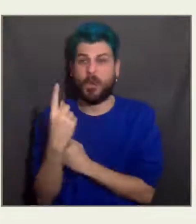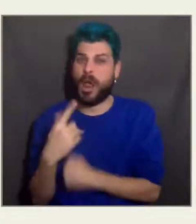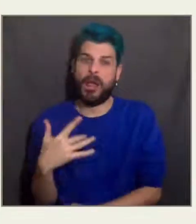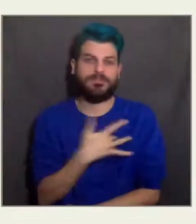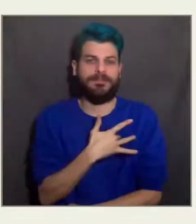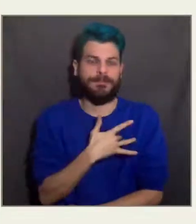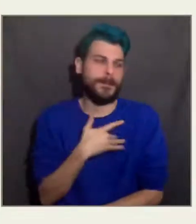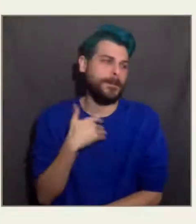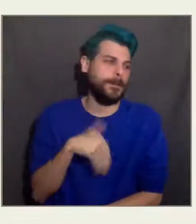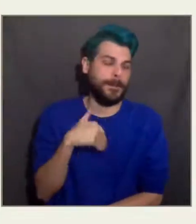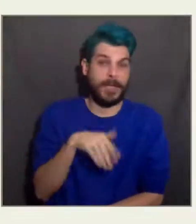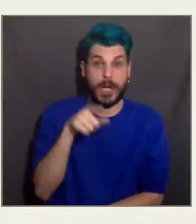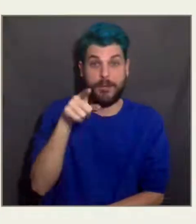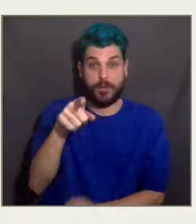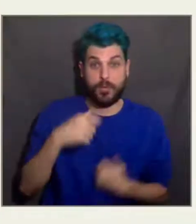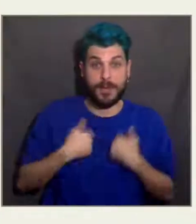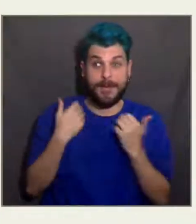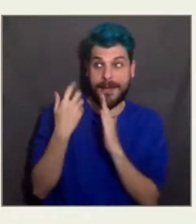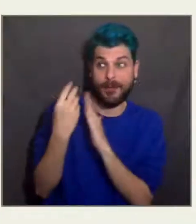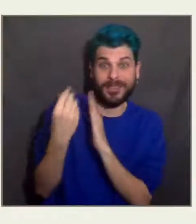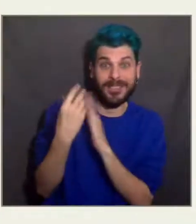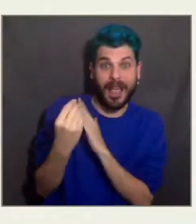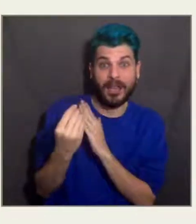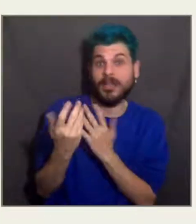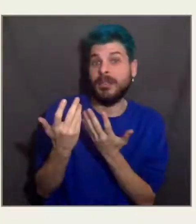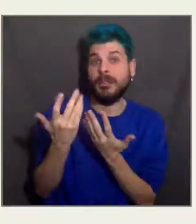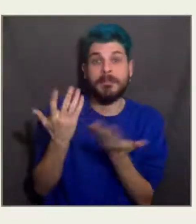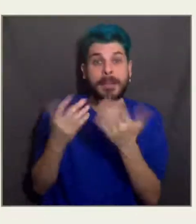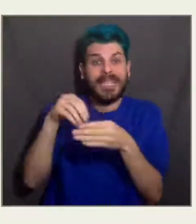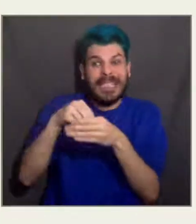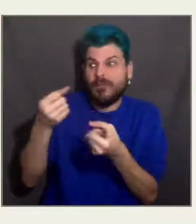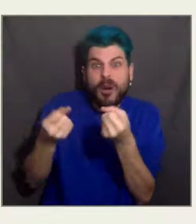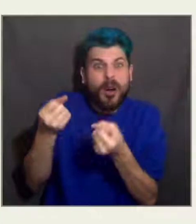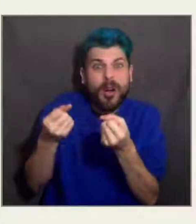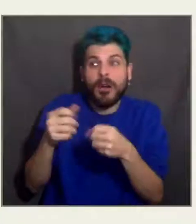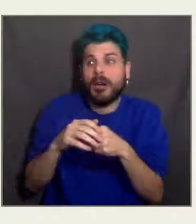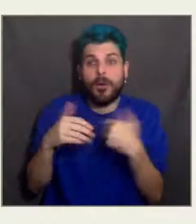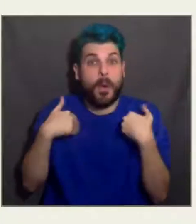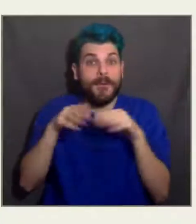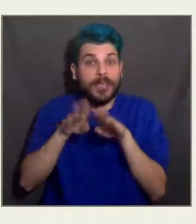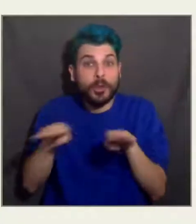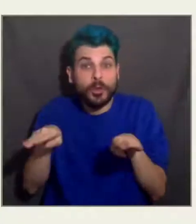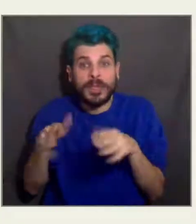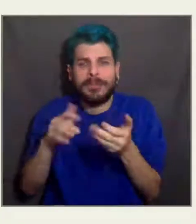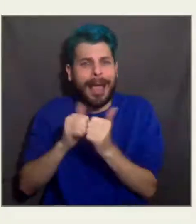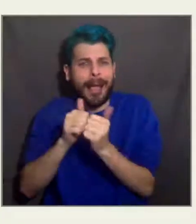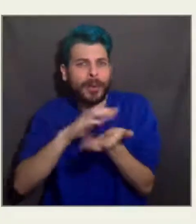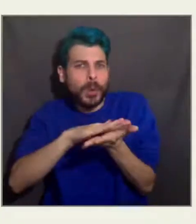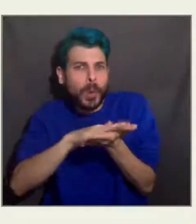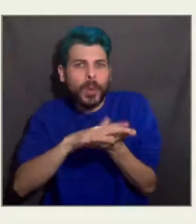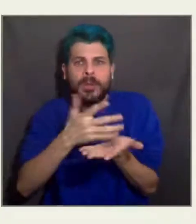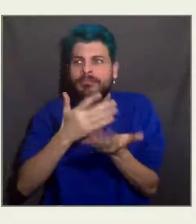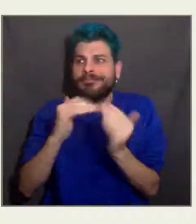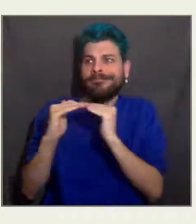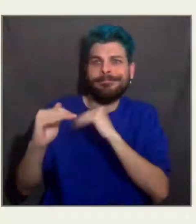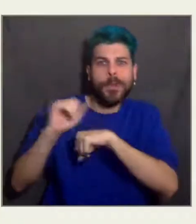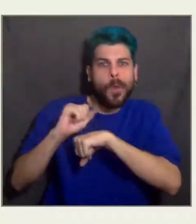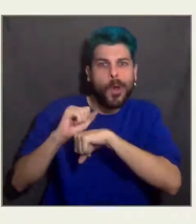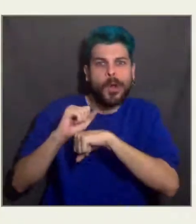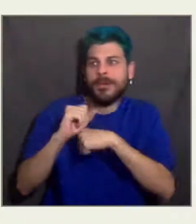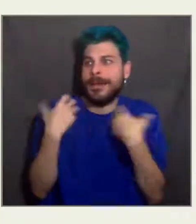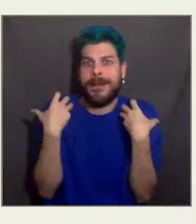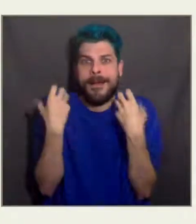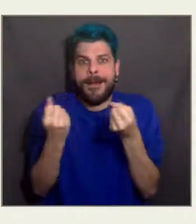in your car, trying to keep your kids in school, find stable housing and work, or deal with health issues,